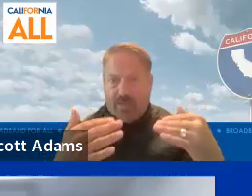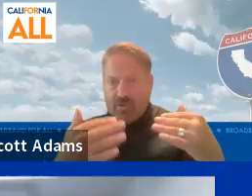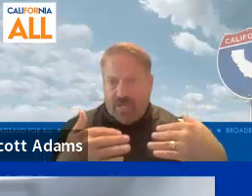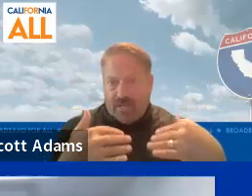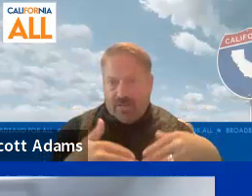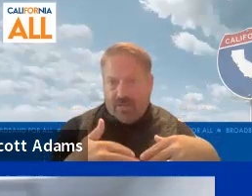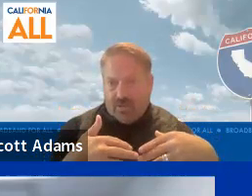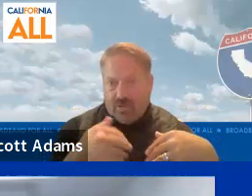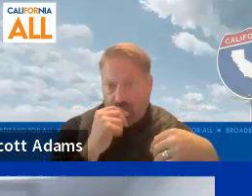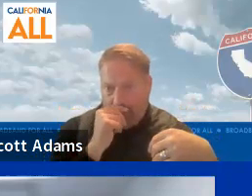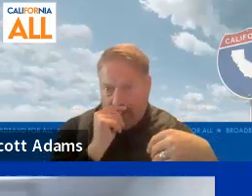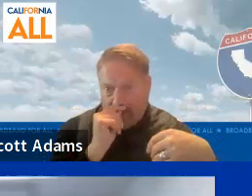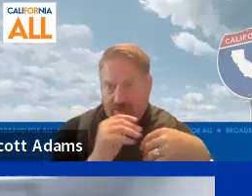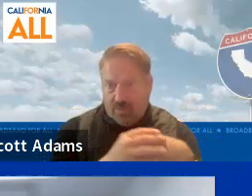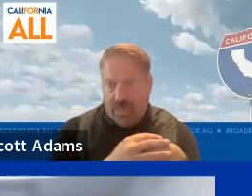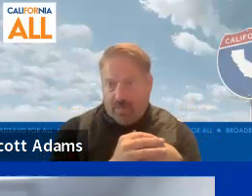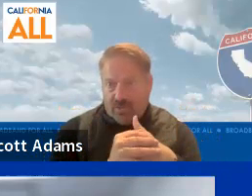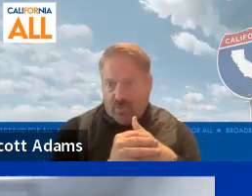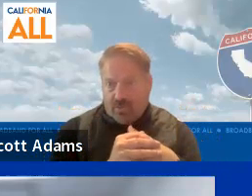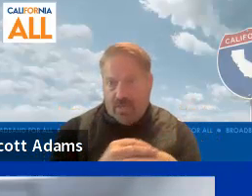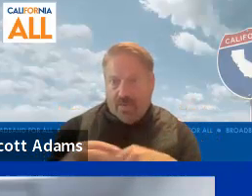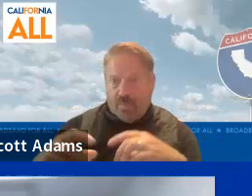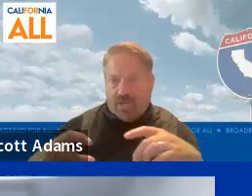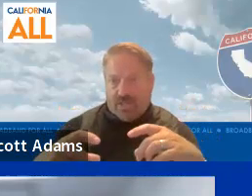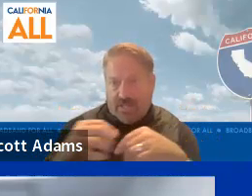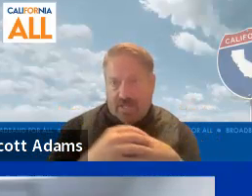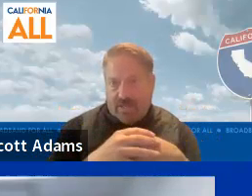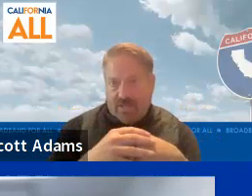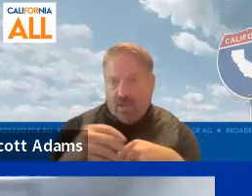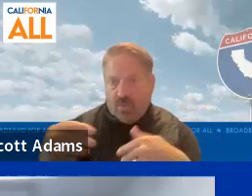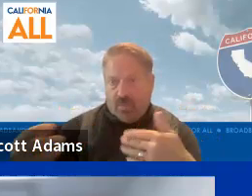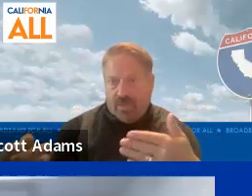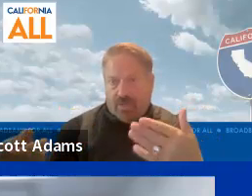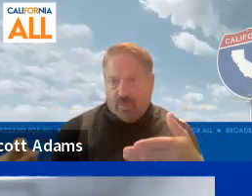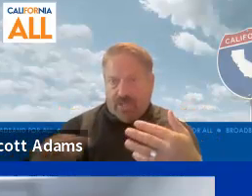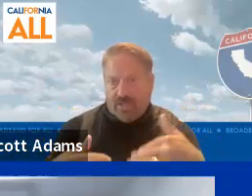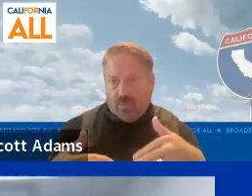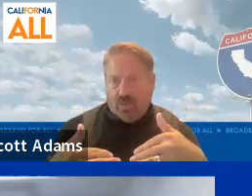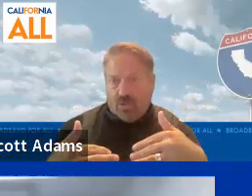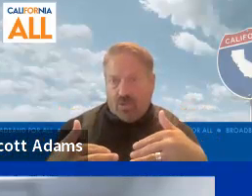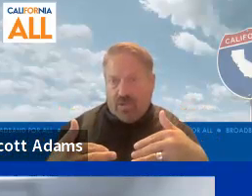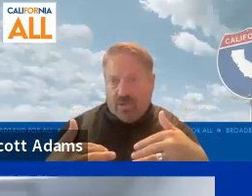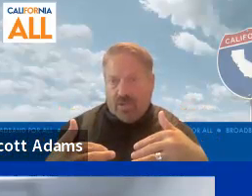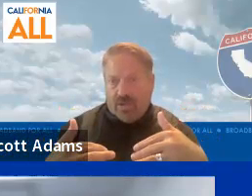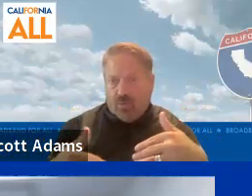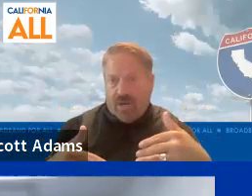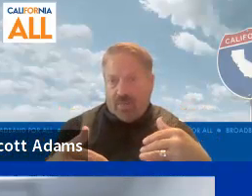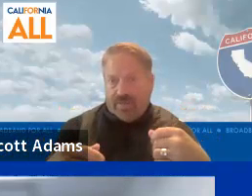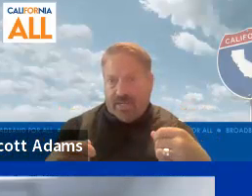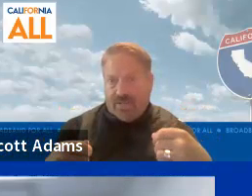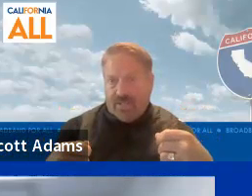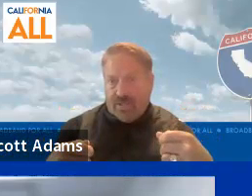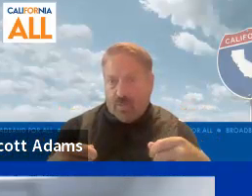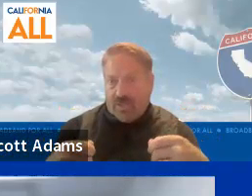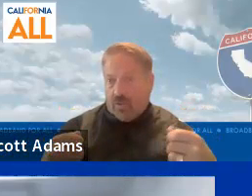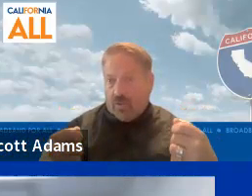you to capture that in the digital equity ecosystem mapping tool. And the box at the end would be the place that we would, recommend